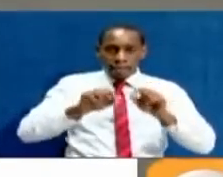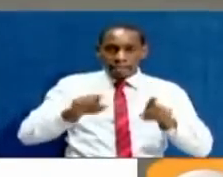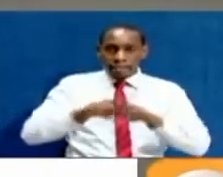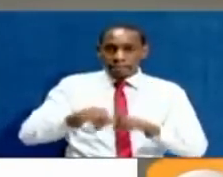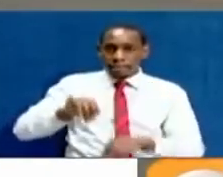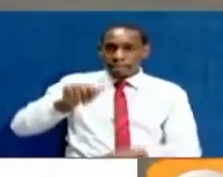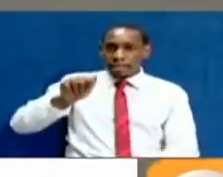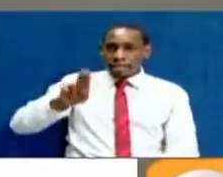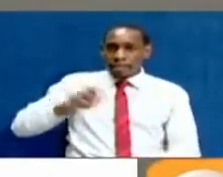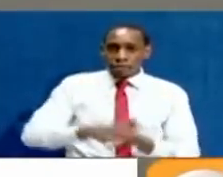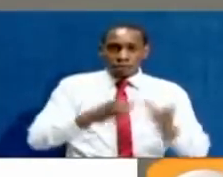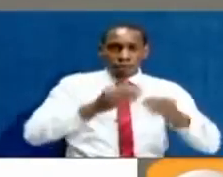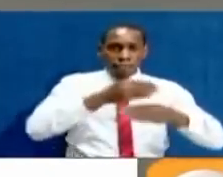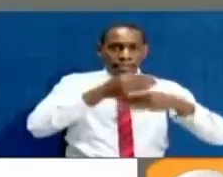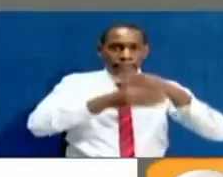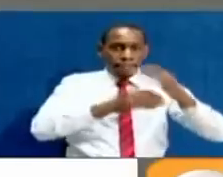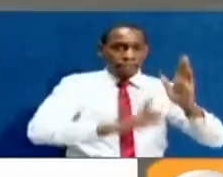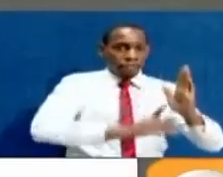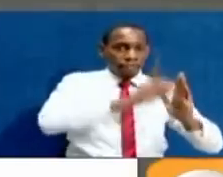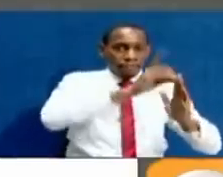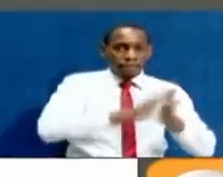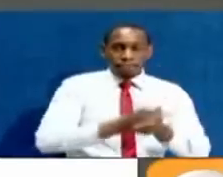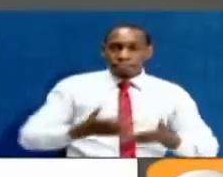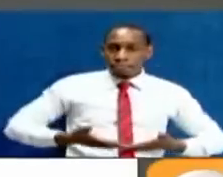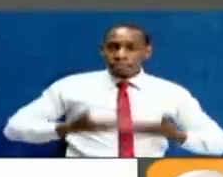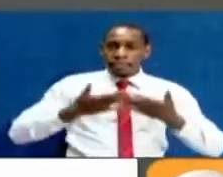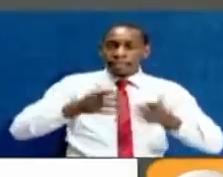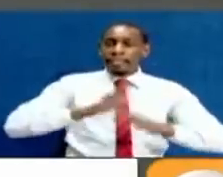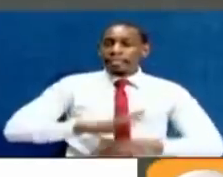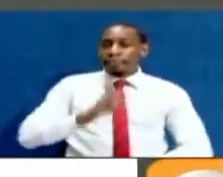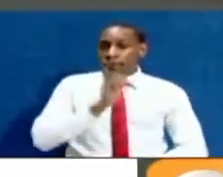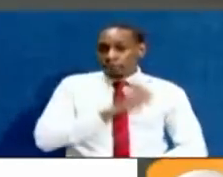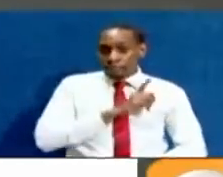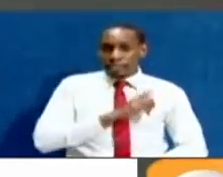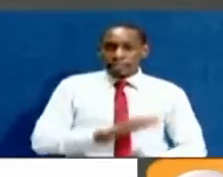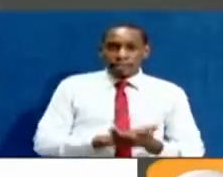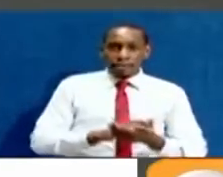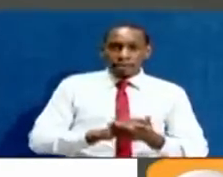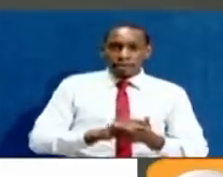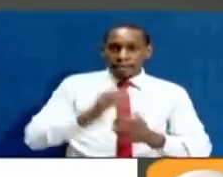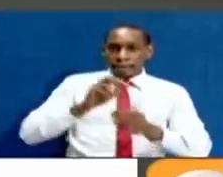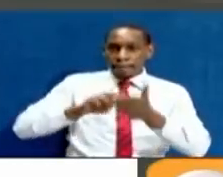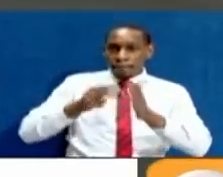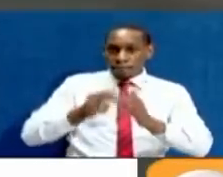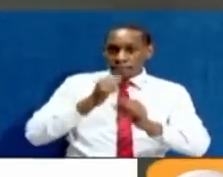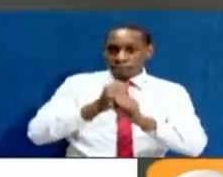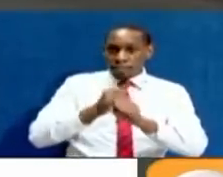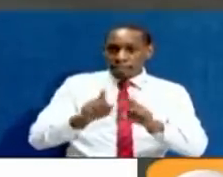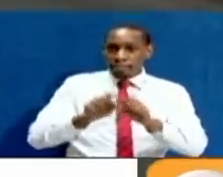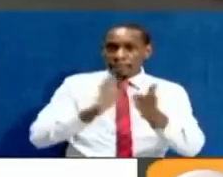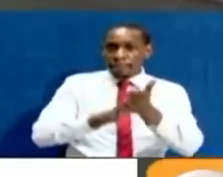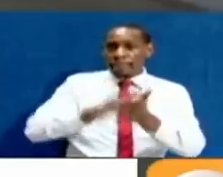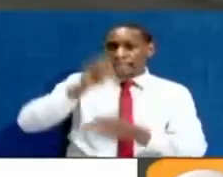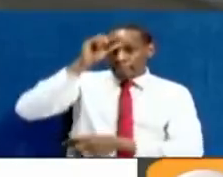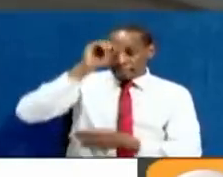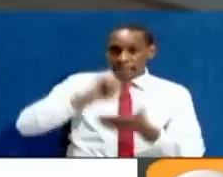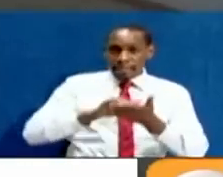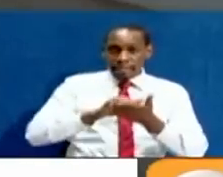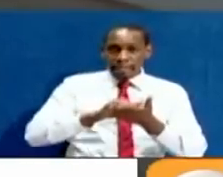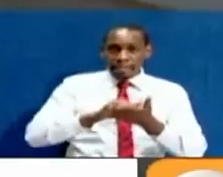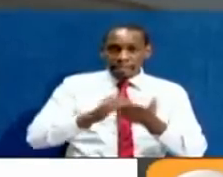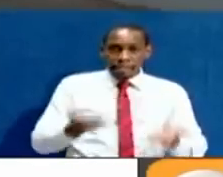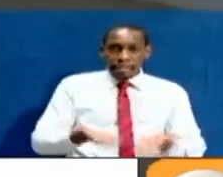as the AU envoy for infrastructural development, expressed his satisfaction on the completion of the project, lauding the government for beefing